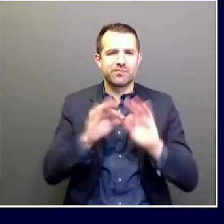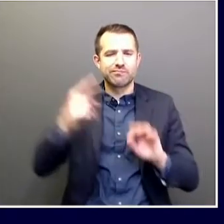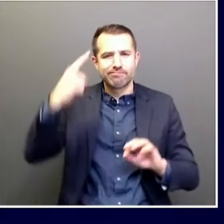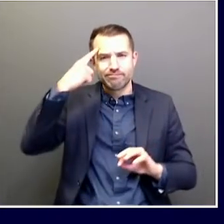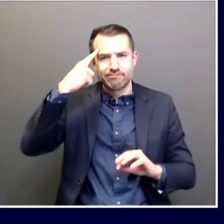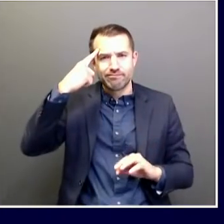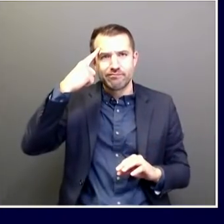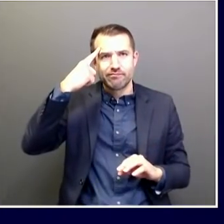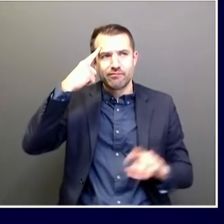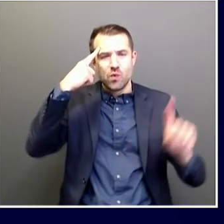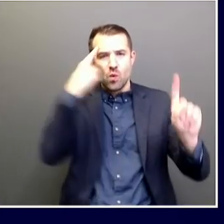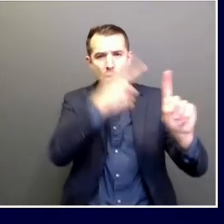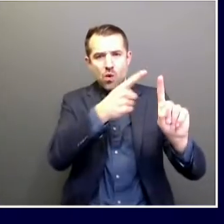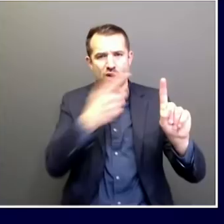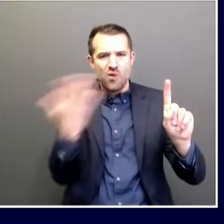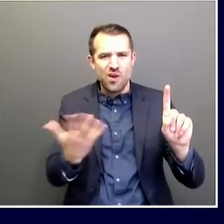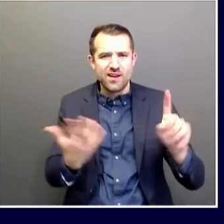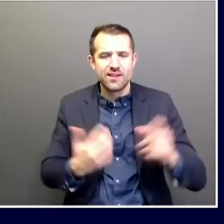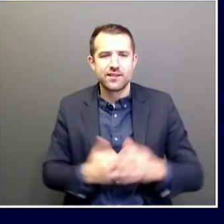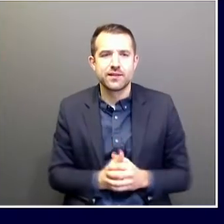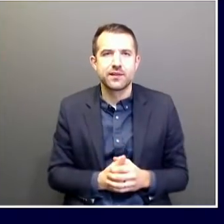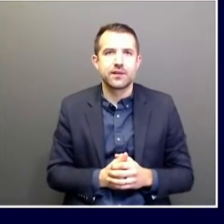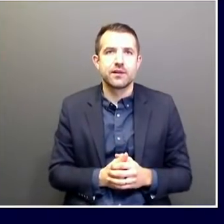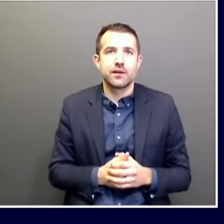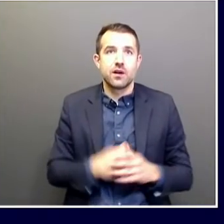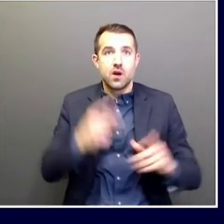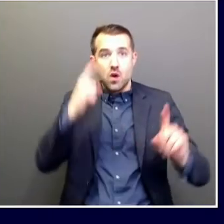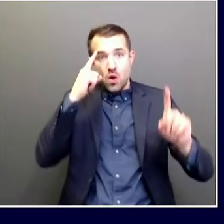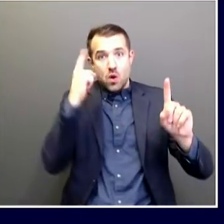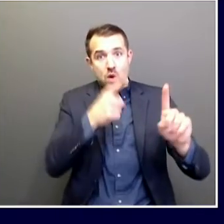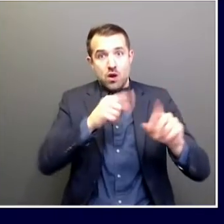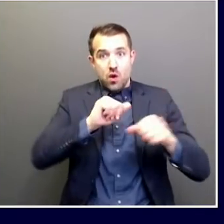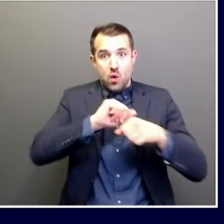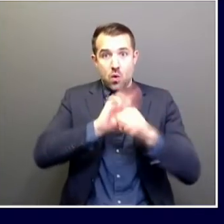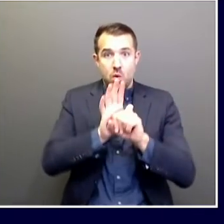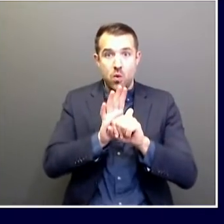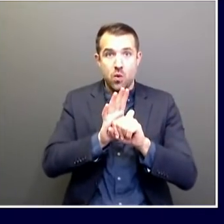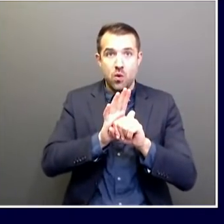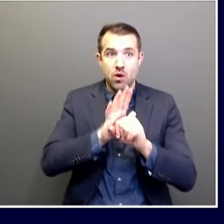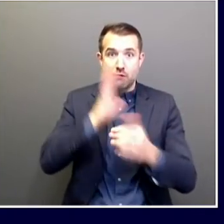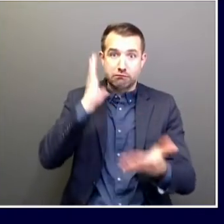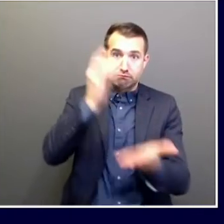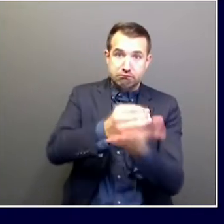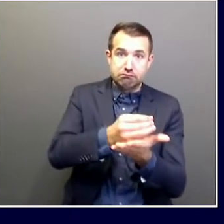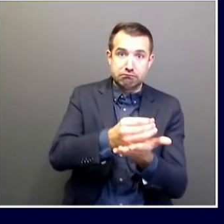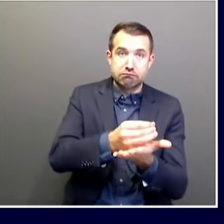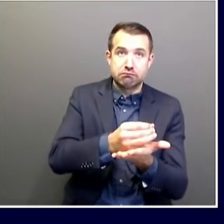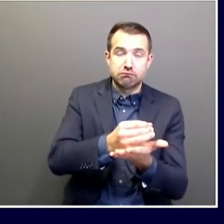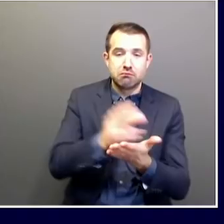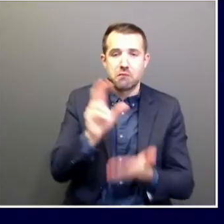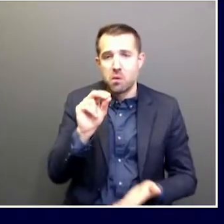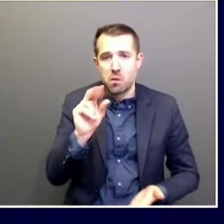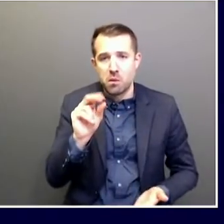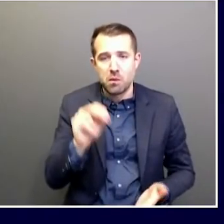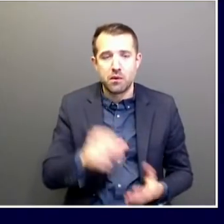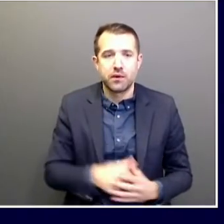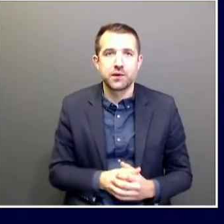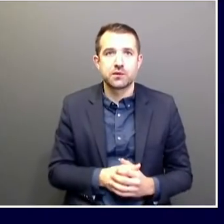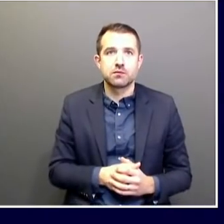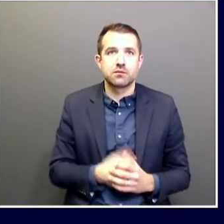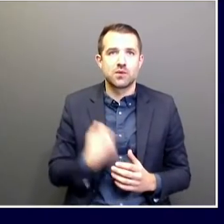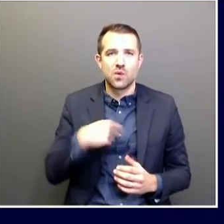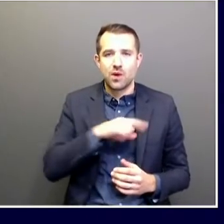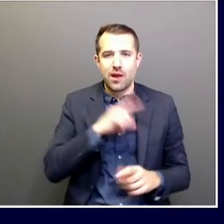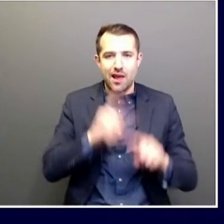has never really been to eradicate it. That really doesn't happen with a disease that's so transmissible. It's not even really to eliminate it. It's